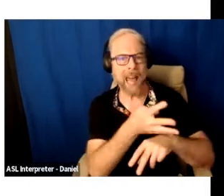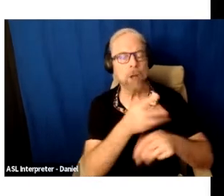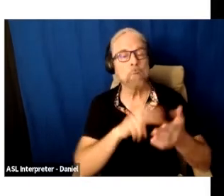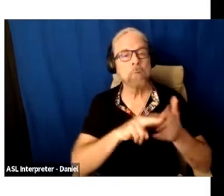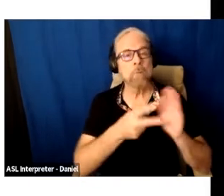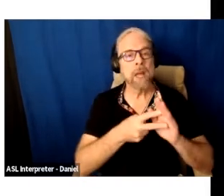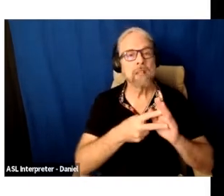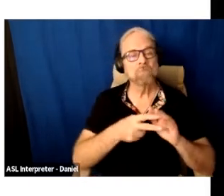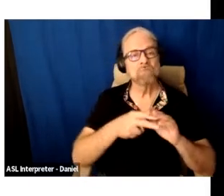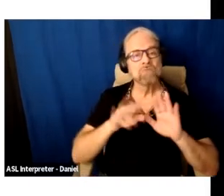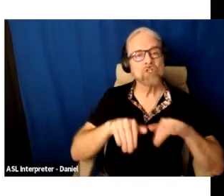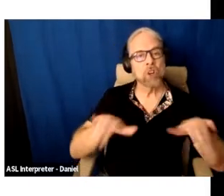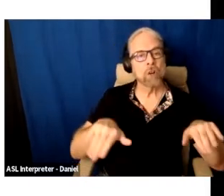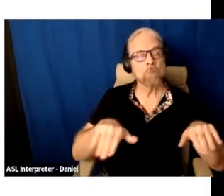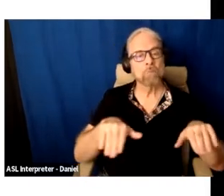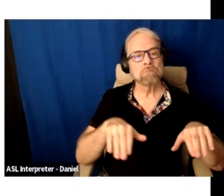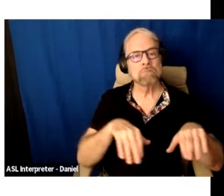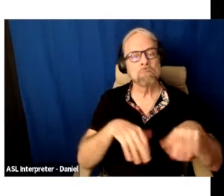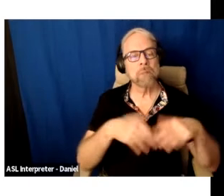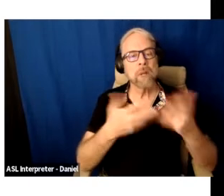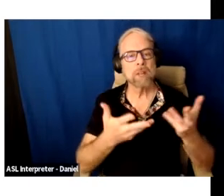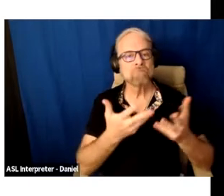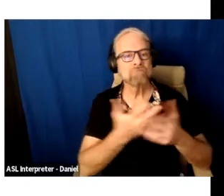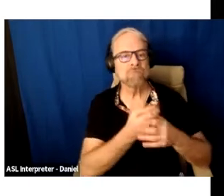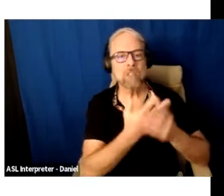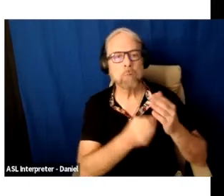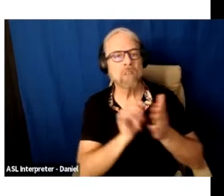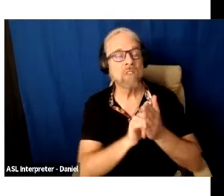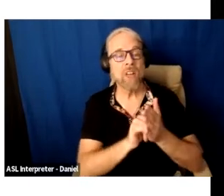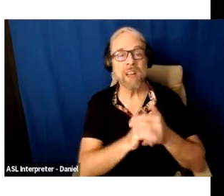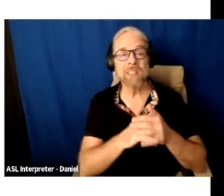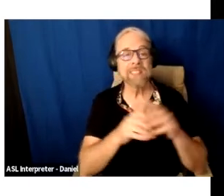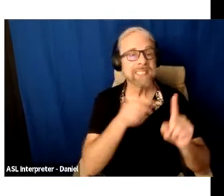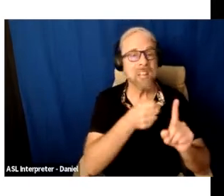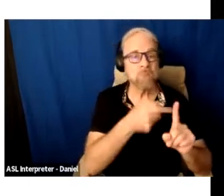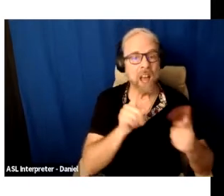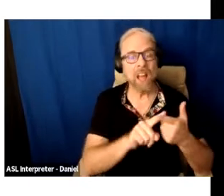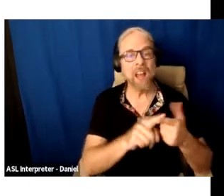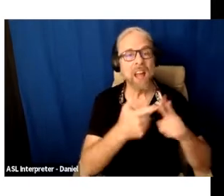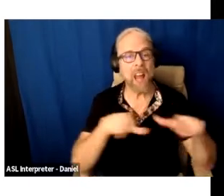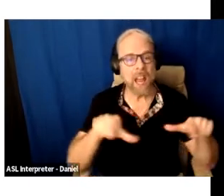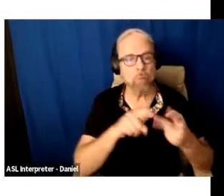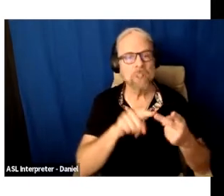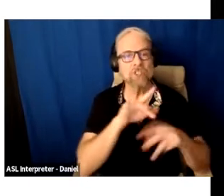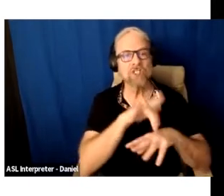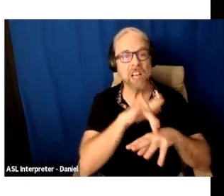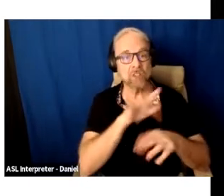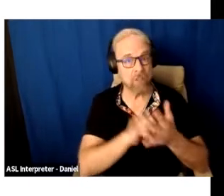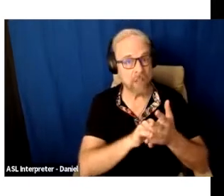being deprived of those stimuli like language and touch that are necessary for